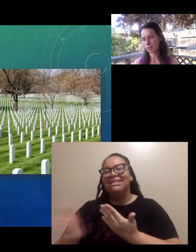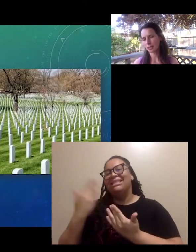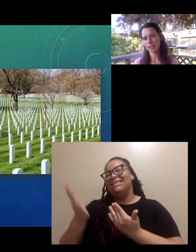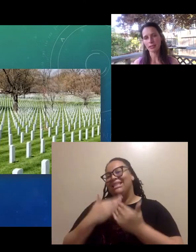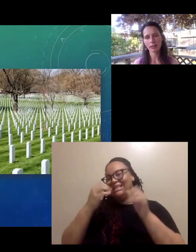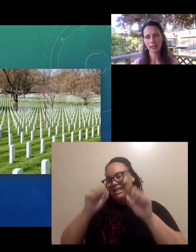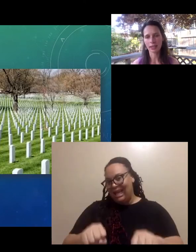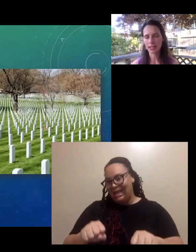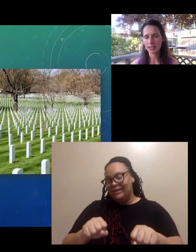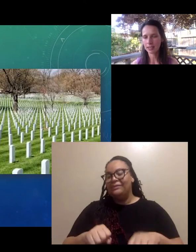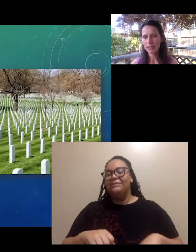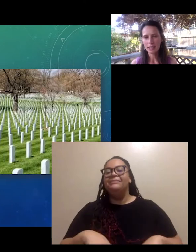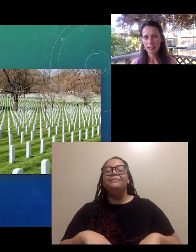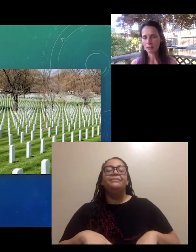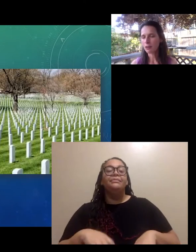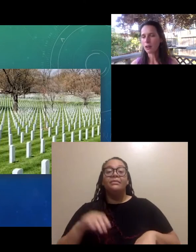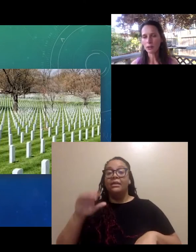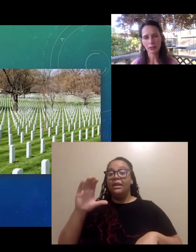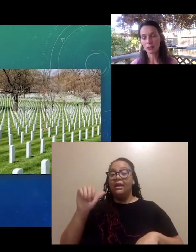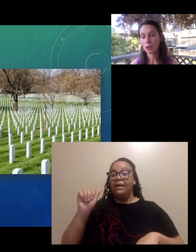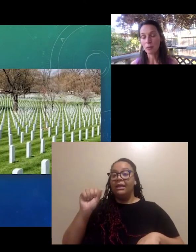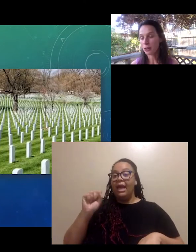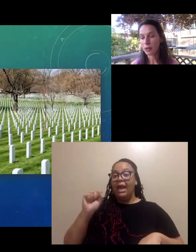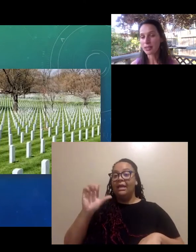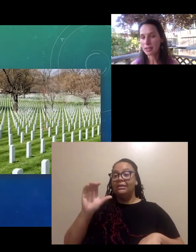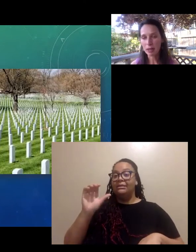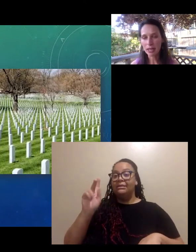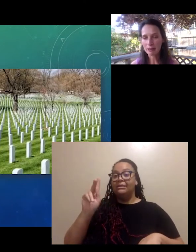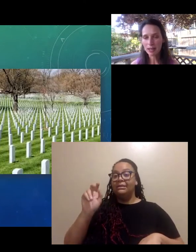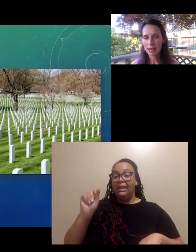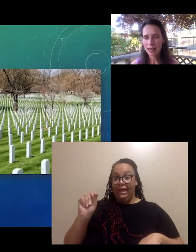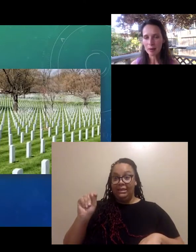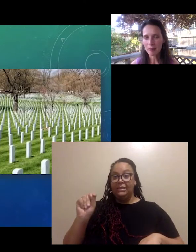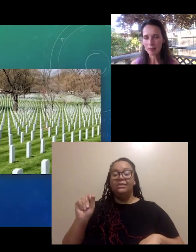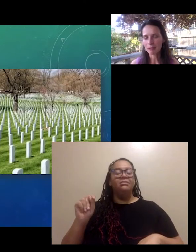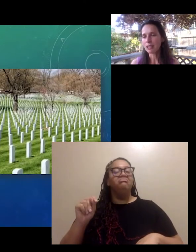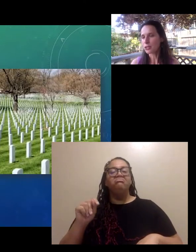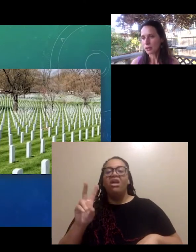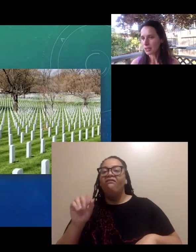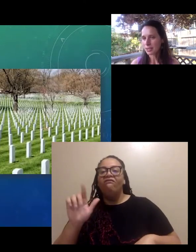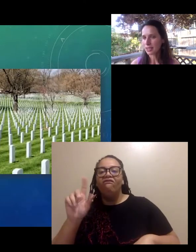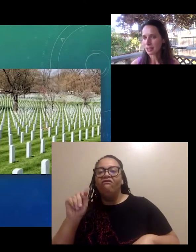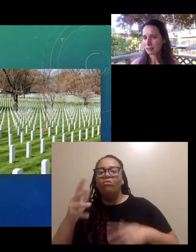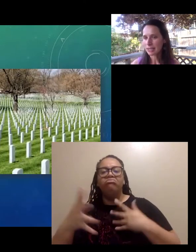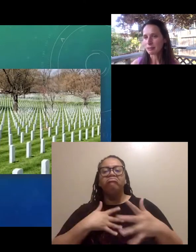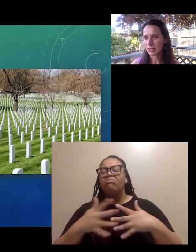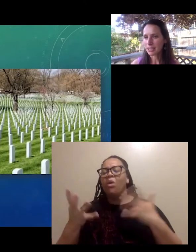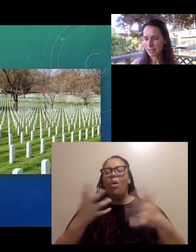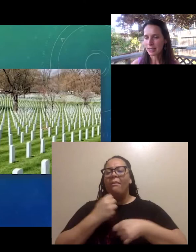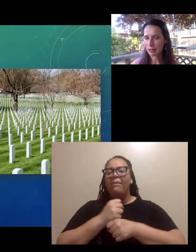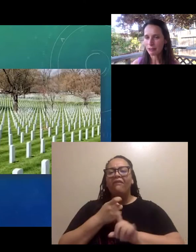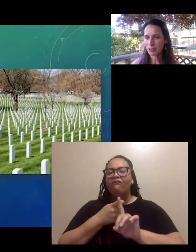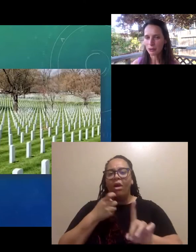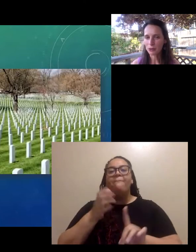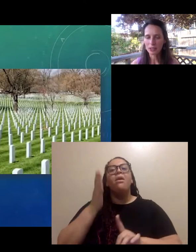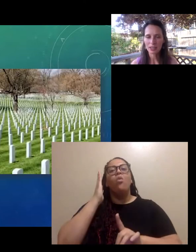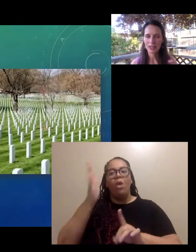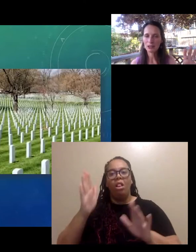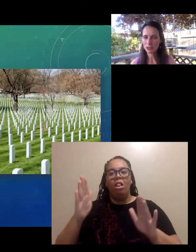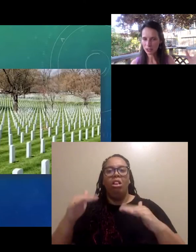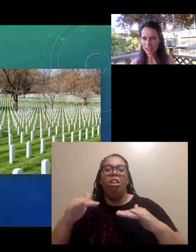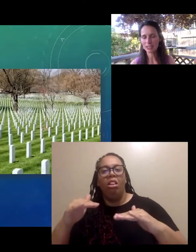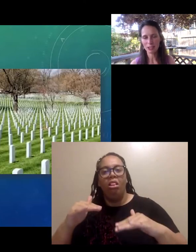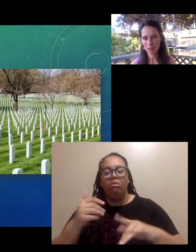rigid container, like a casket, the vault, you know, matter what it's made of, um, eventually is going to give in itself. So